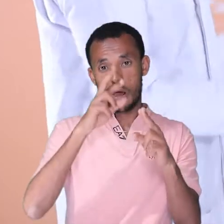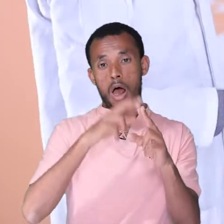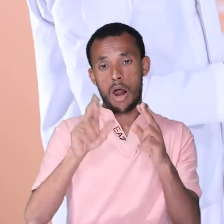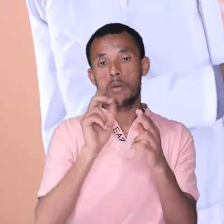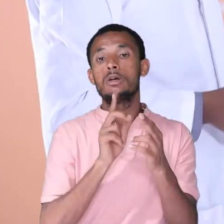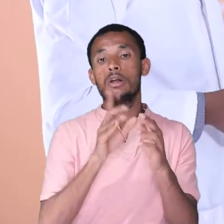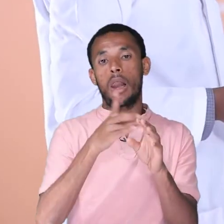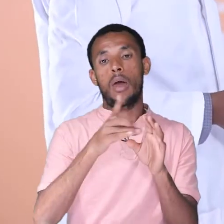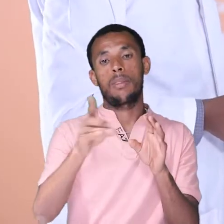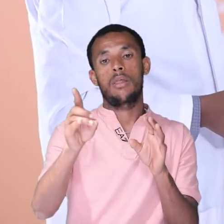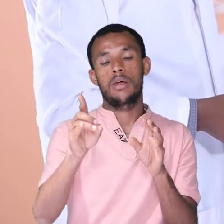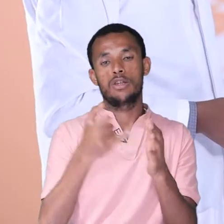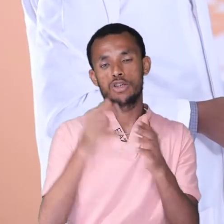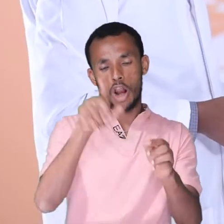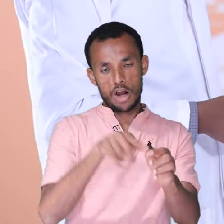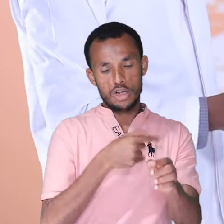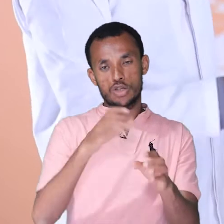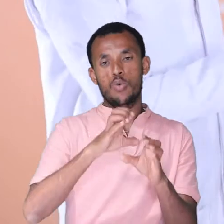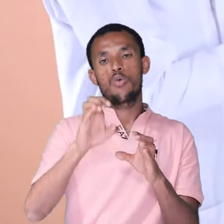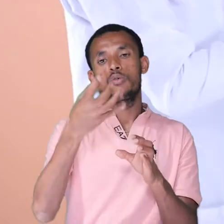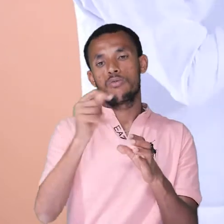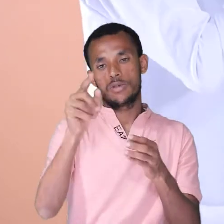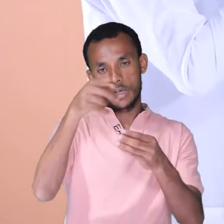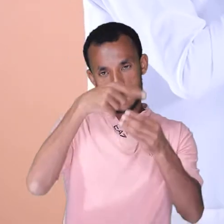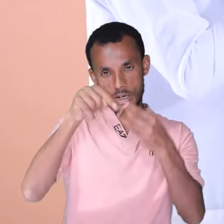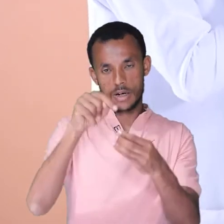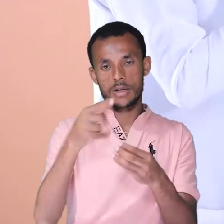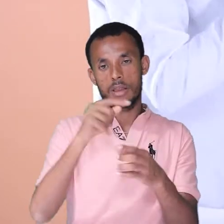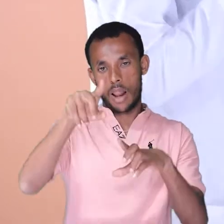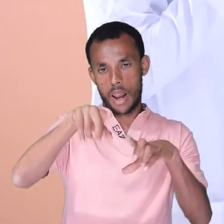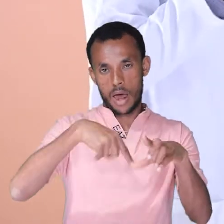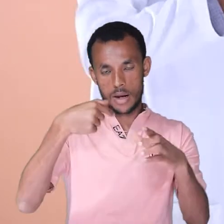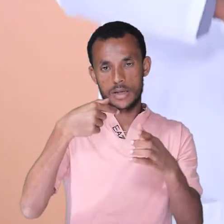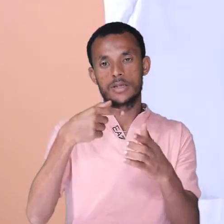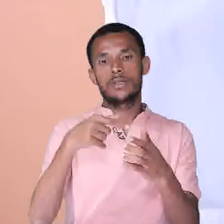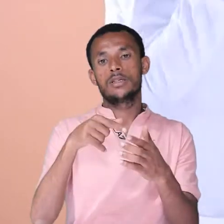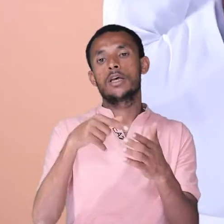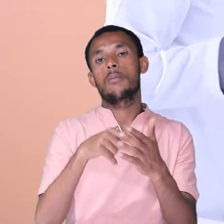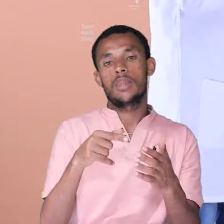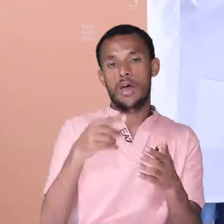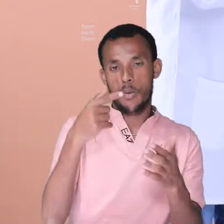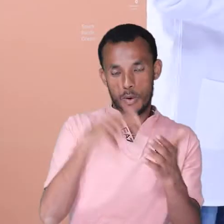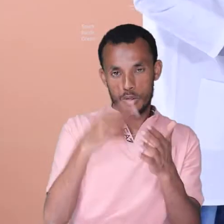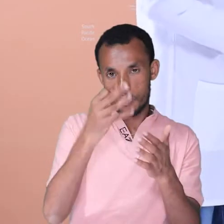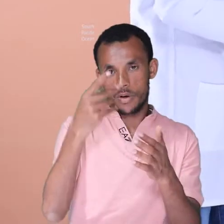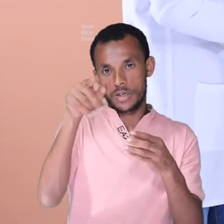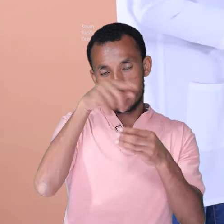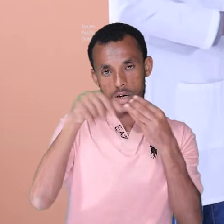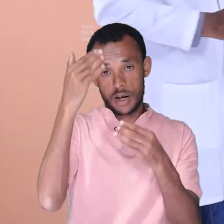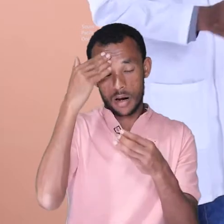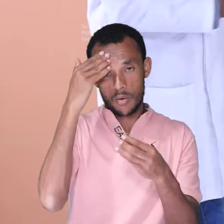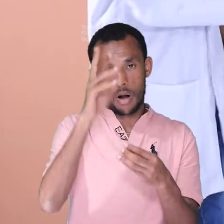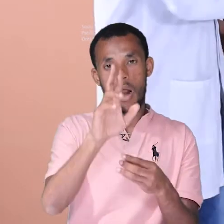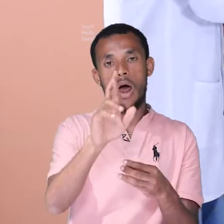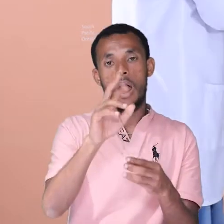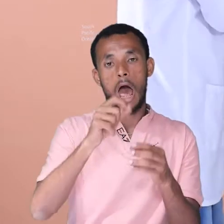the largest chord of a circle. And also the line segment, the portion of circumference of a circle is known as